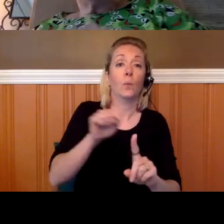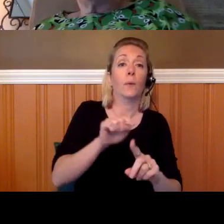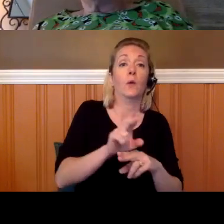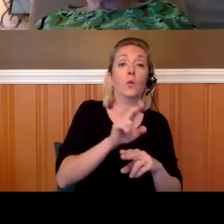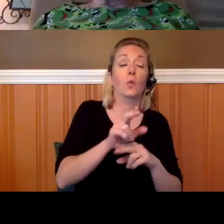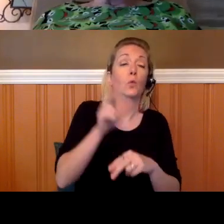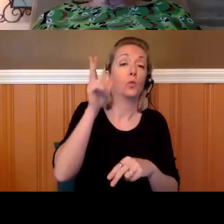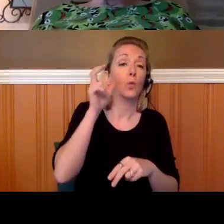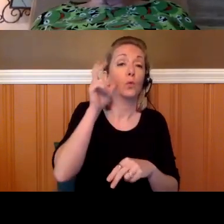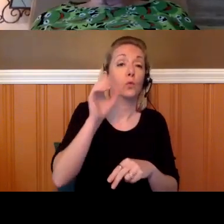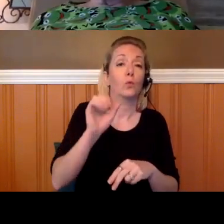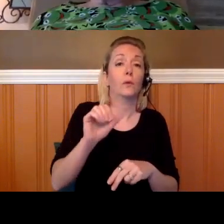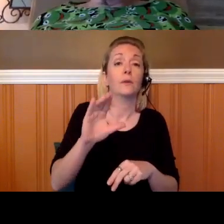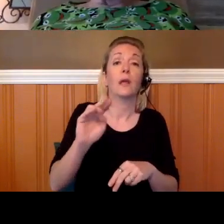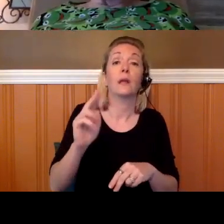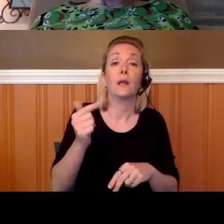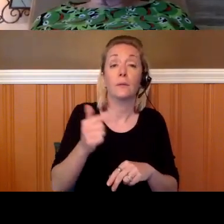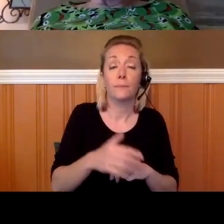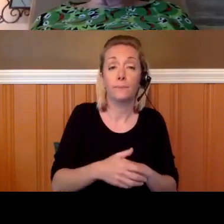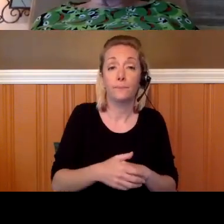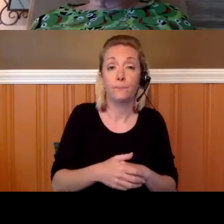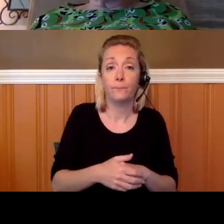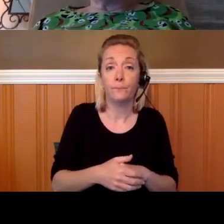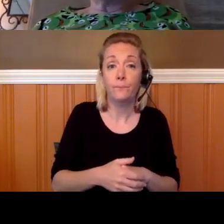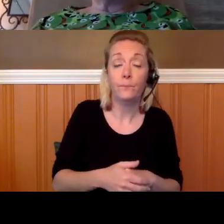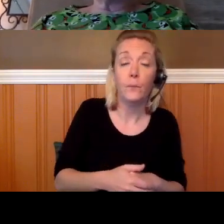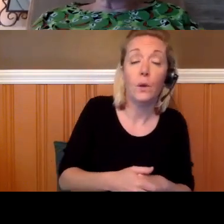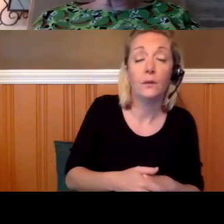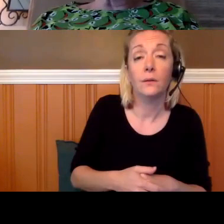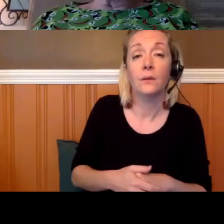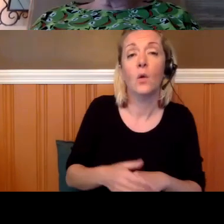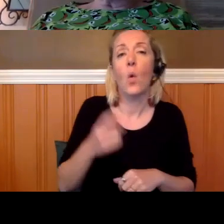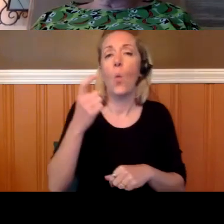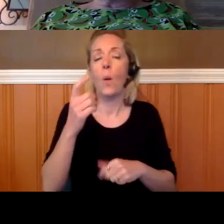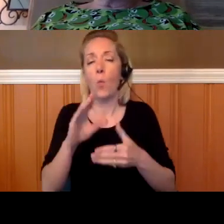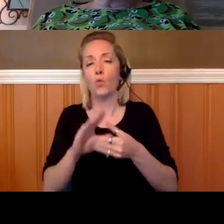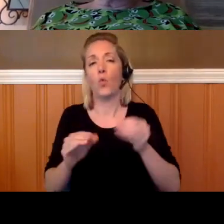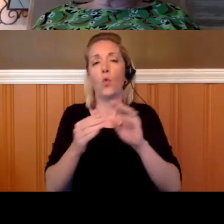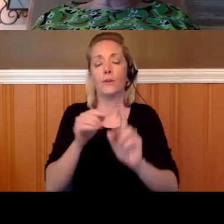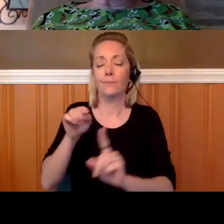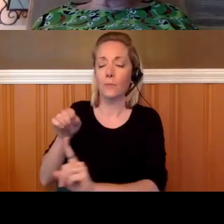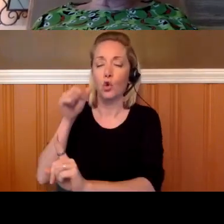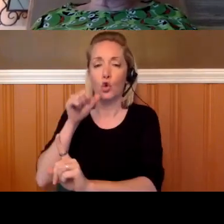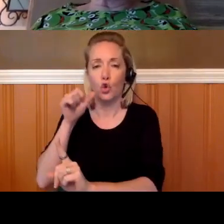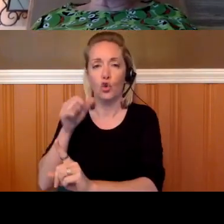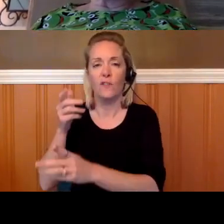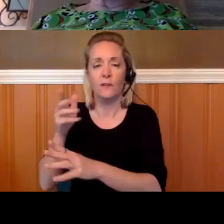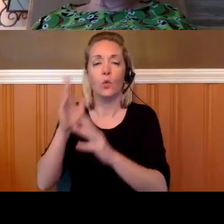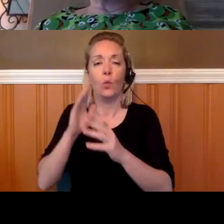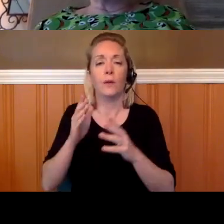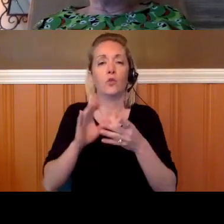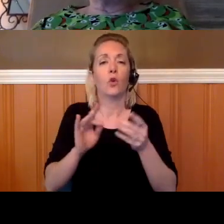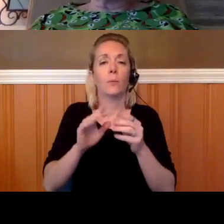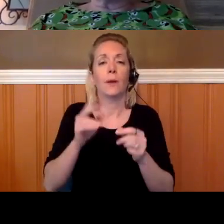I'll tell one more interesting story about Marin, and then I want to talk about eye gaze systems, because that's a tough thing for our kids.